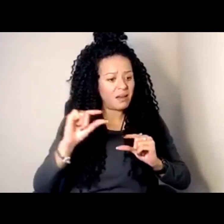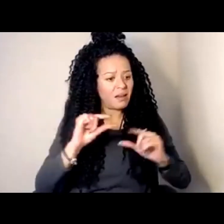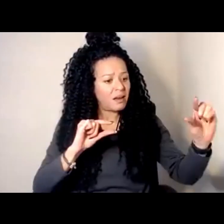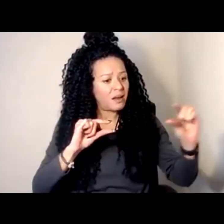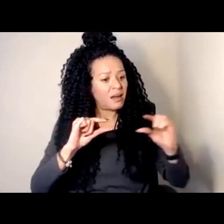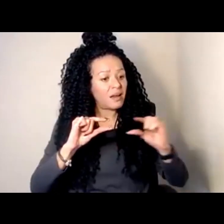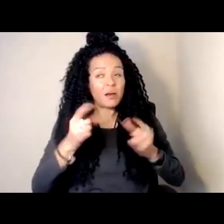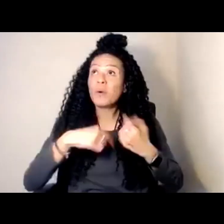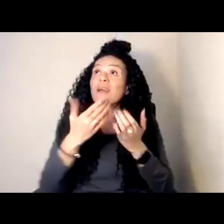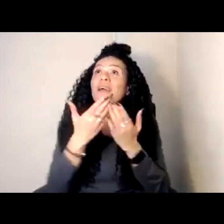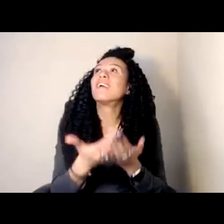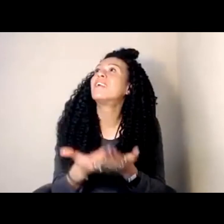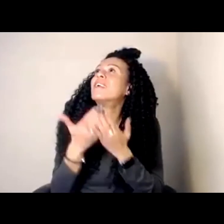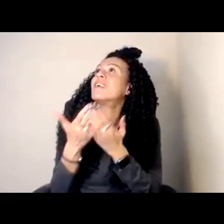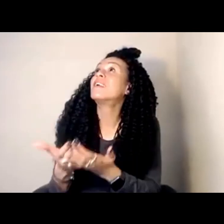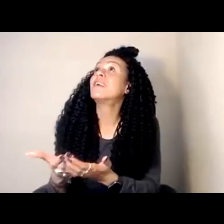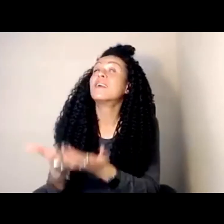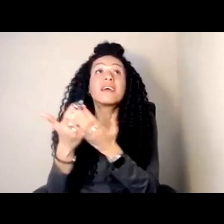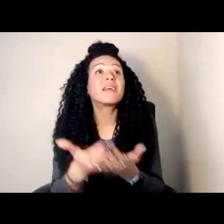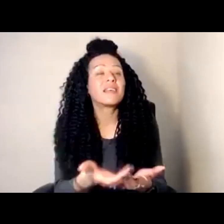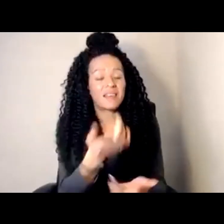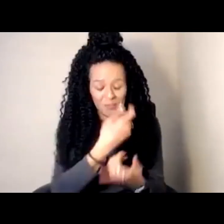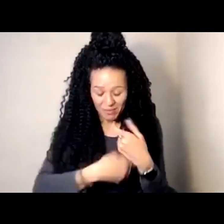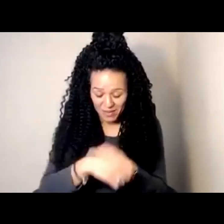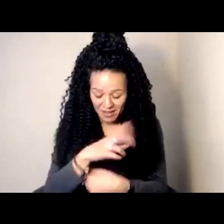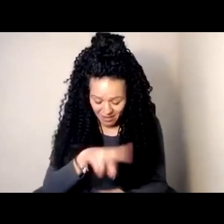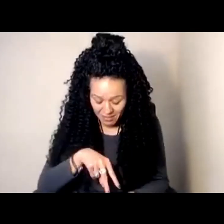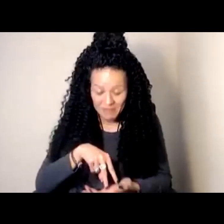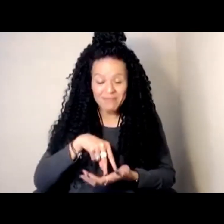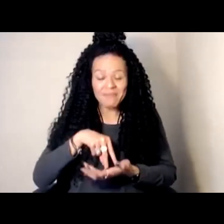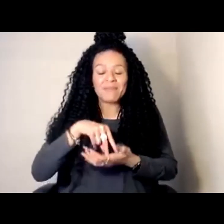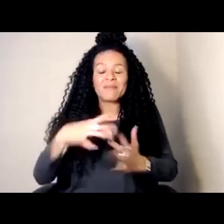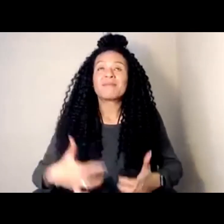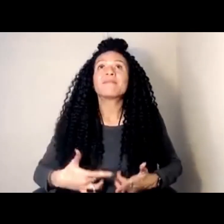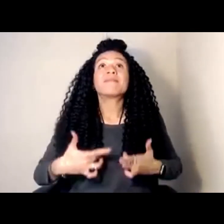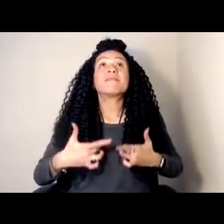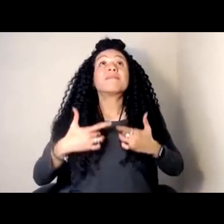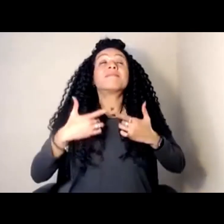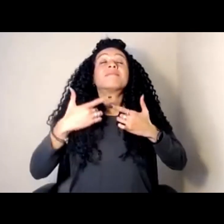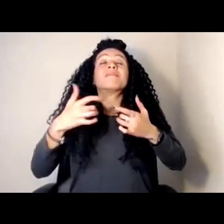hopeless rise and live, feel such